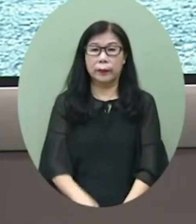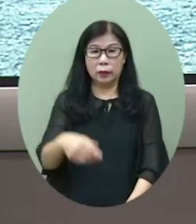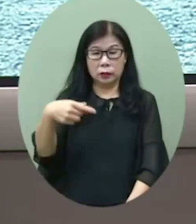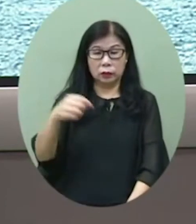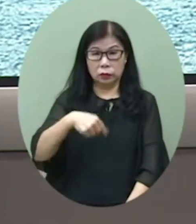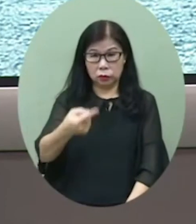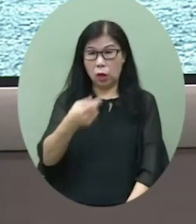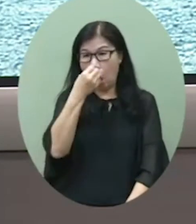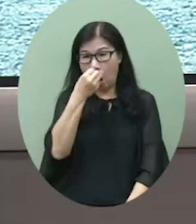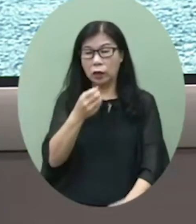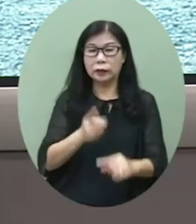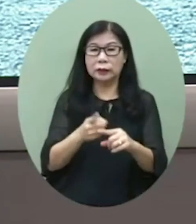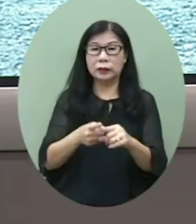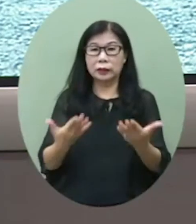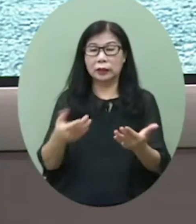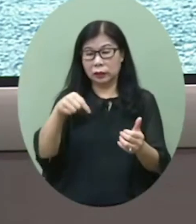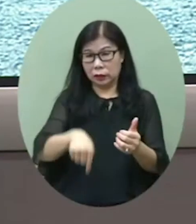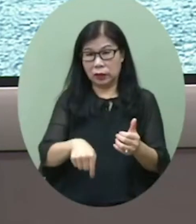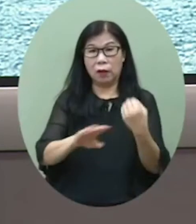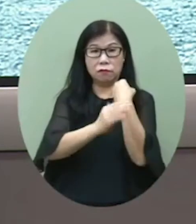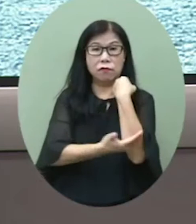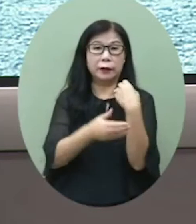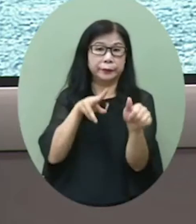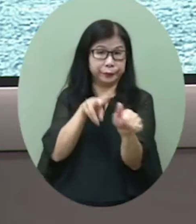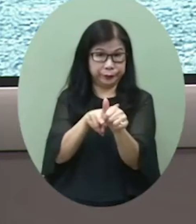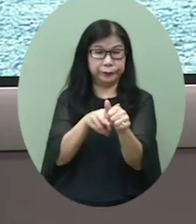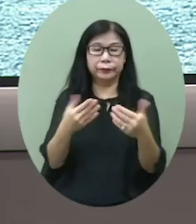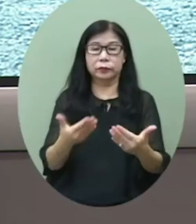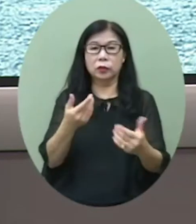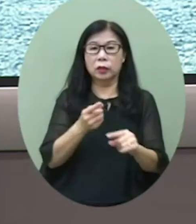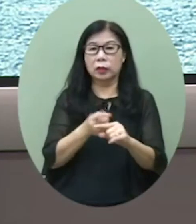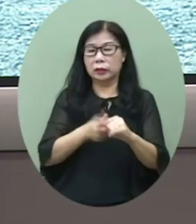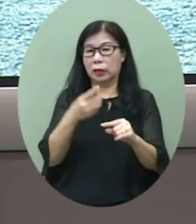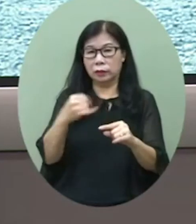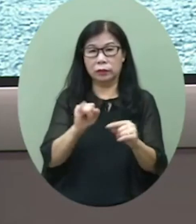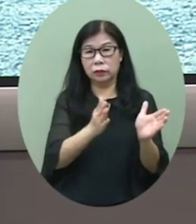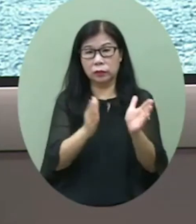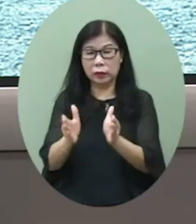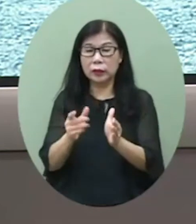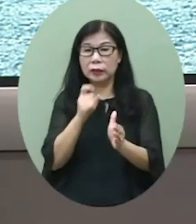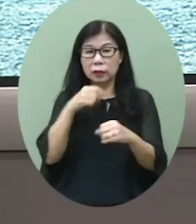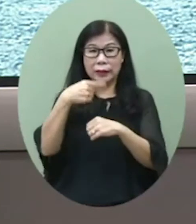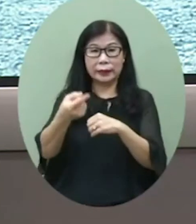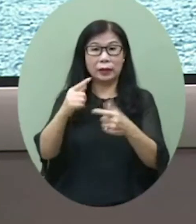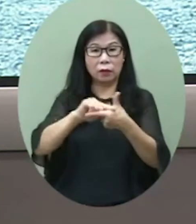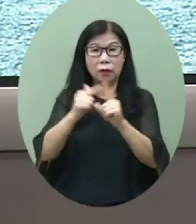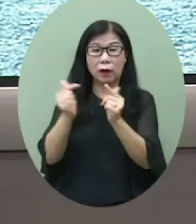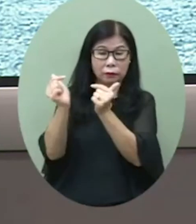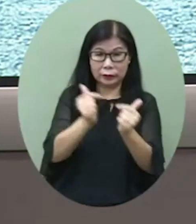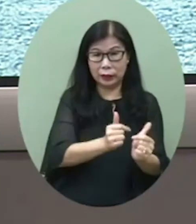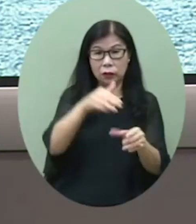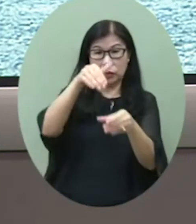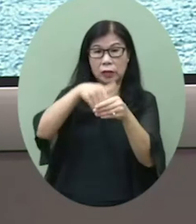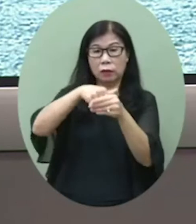day. And then there's another point which is also unique to Hong Kong. Now, under the existing legislation, it is not